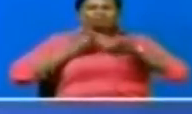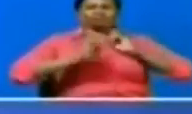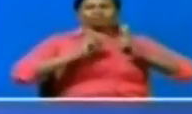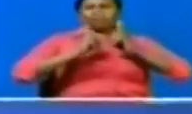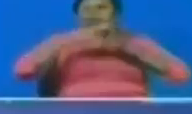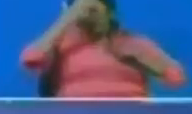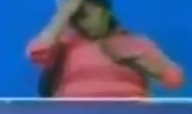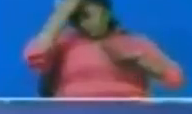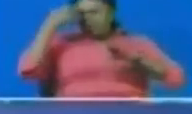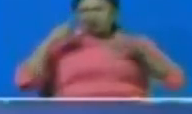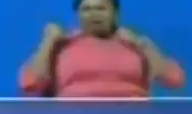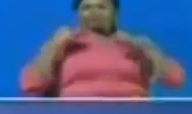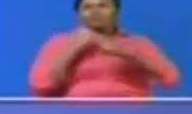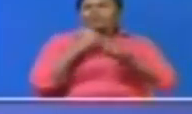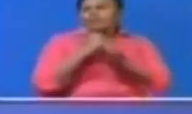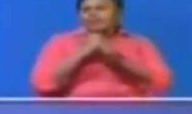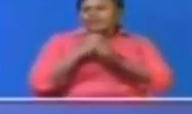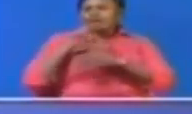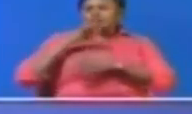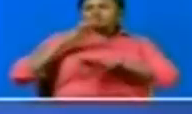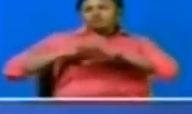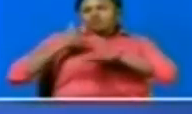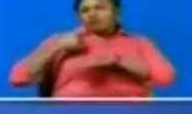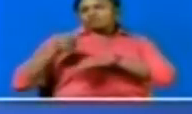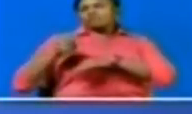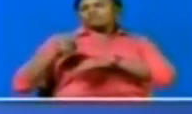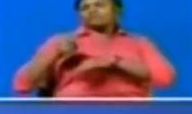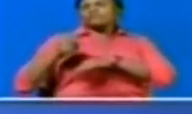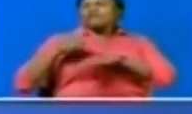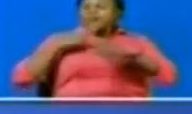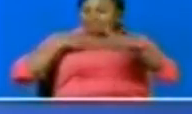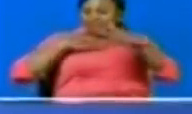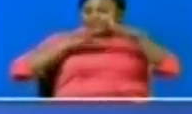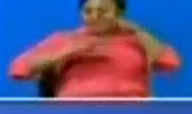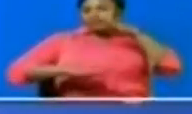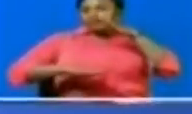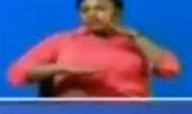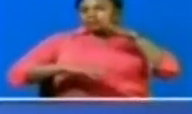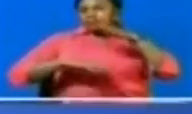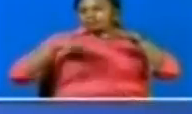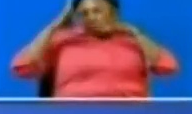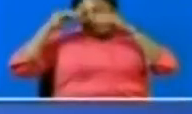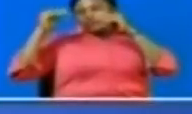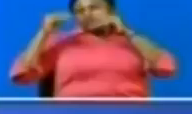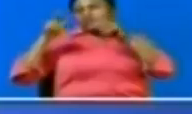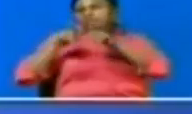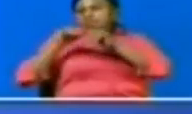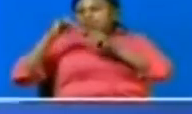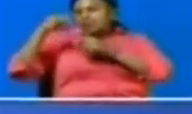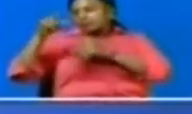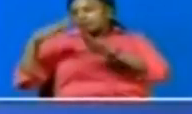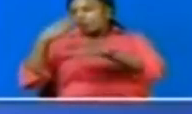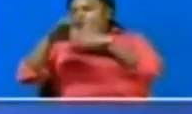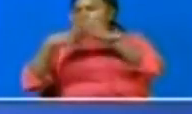humble, hardworking young soul. Hata mimi nikiwa naibu ya rais na huyu IG akiwa anasimamia polisi